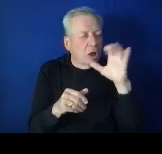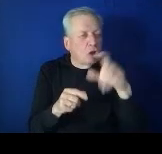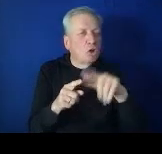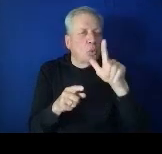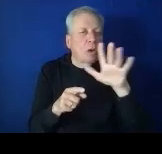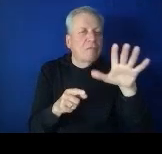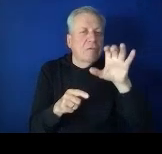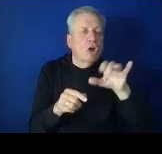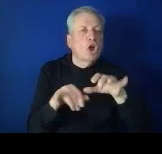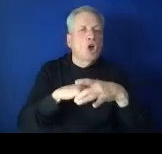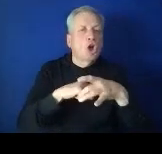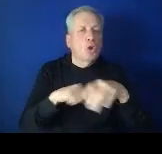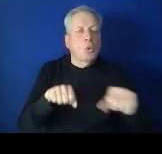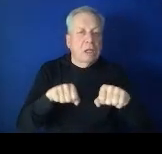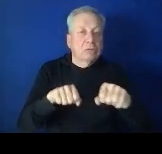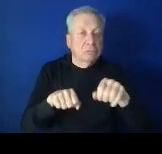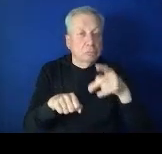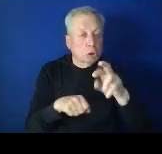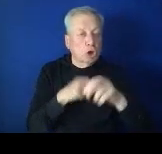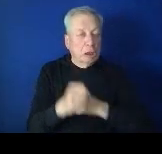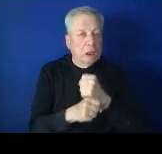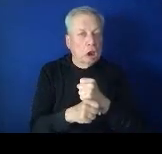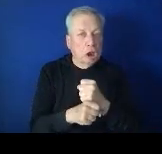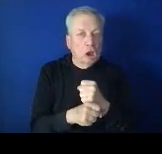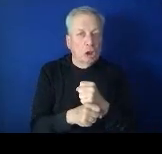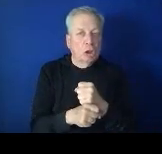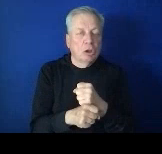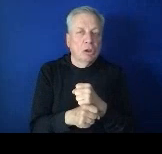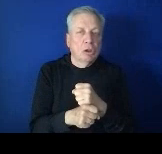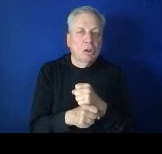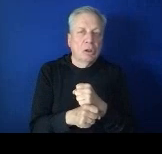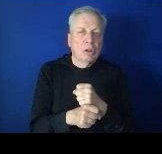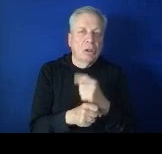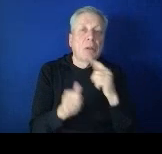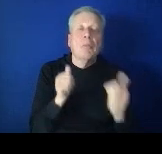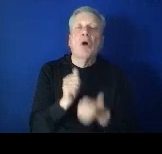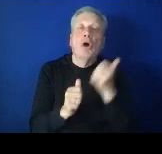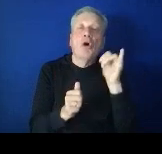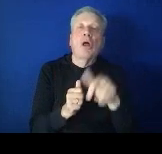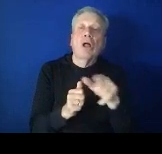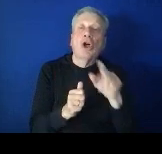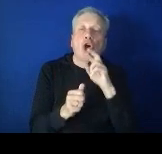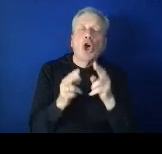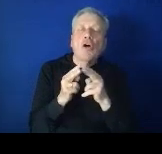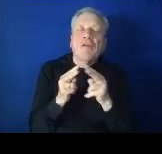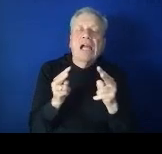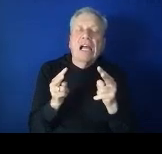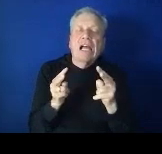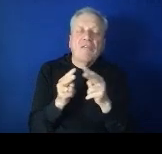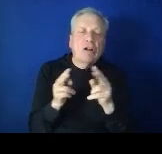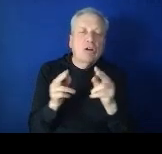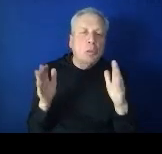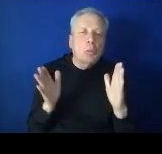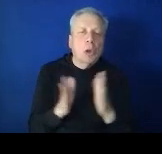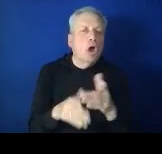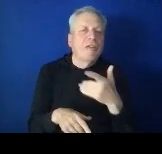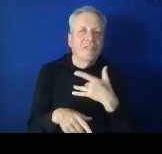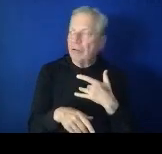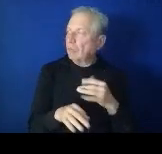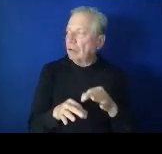earthquakes per year. The vast majority of those are very, very small, and nobody ever feels them except